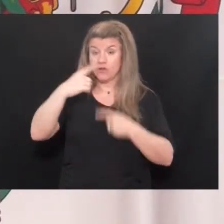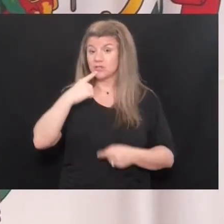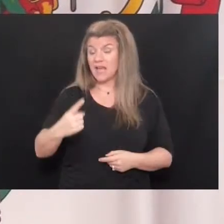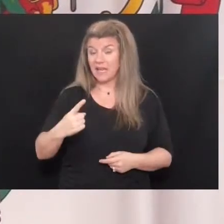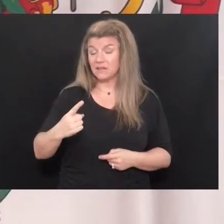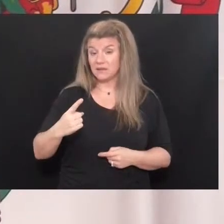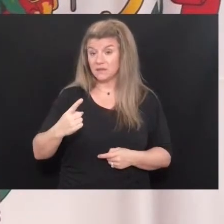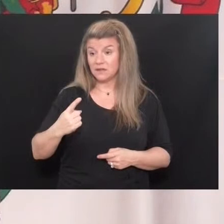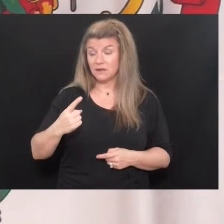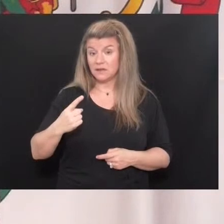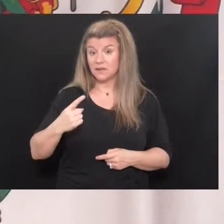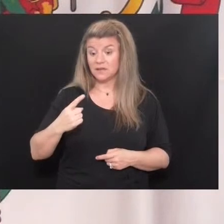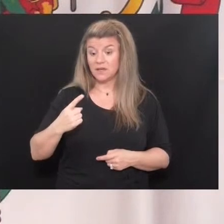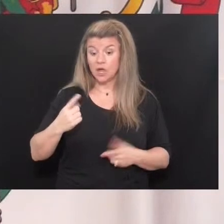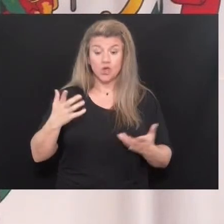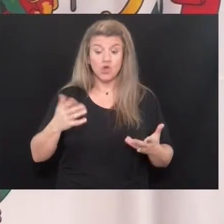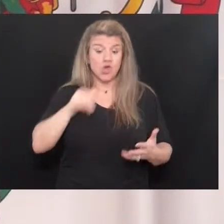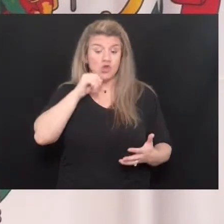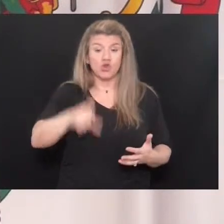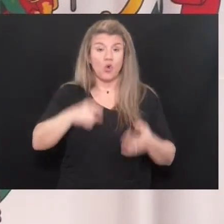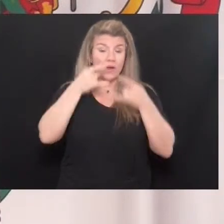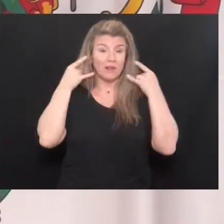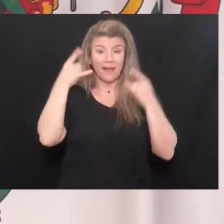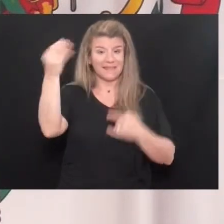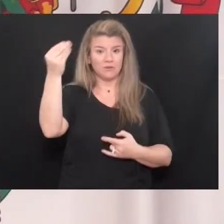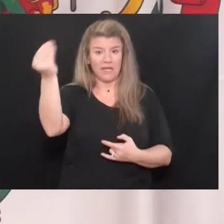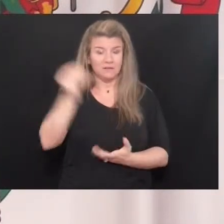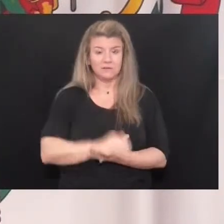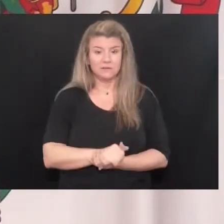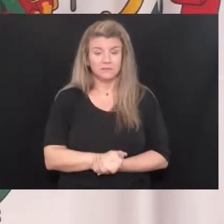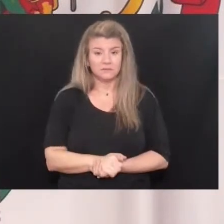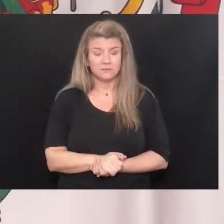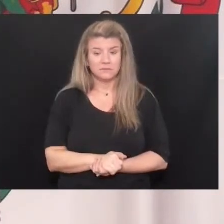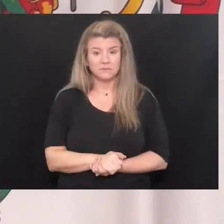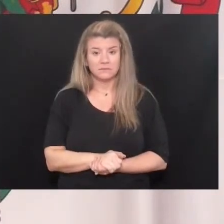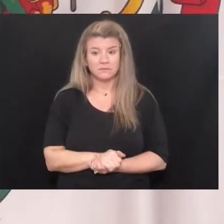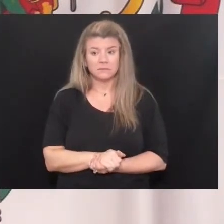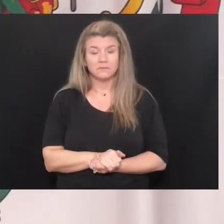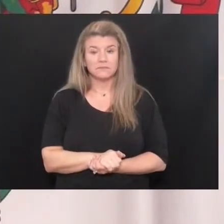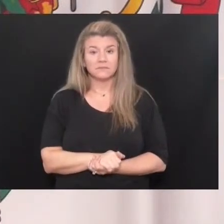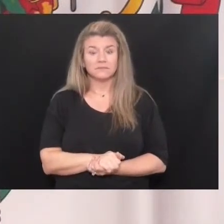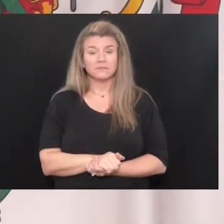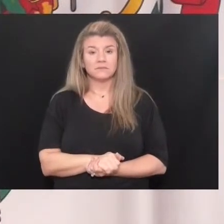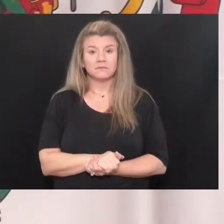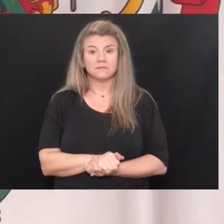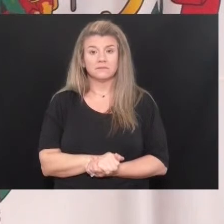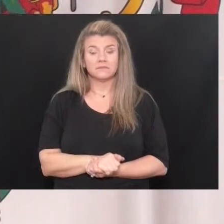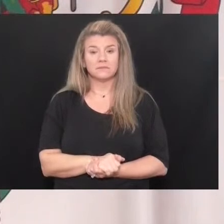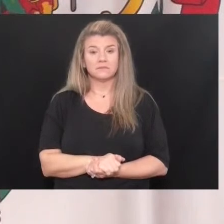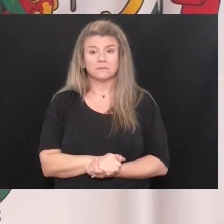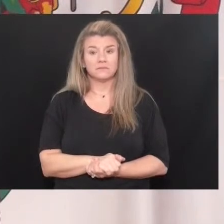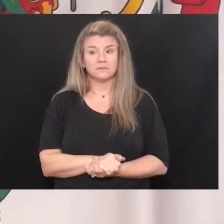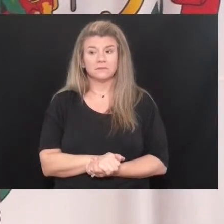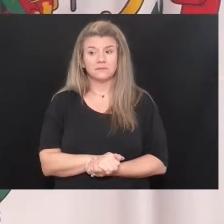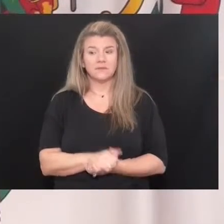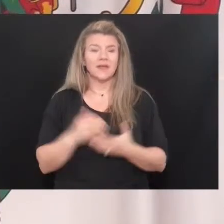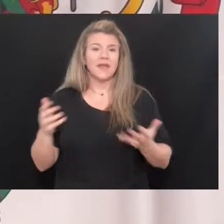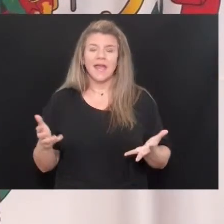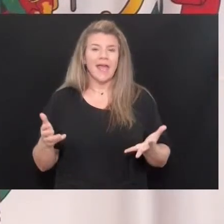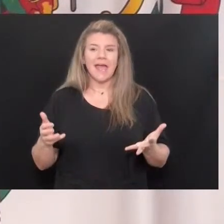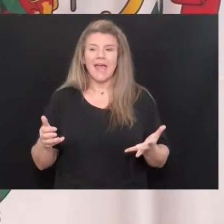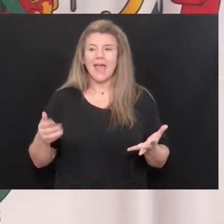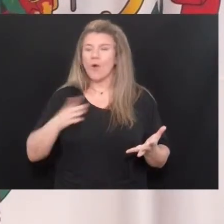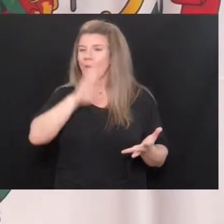you know, you don't need to mask outdoors. You know, from the standpoint of, and we've never